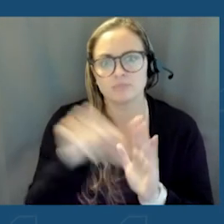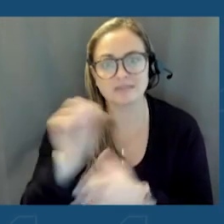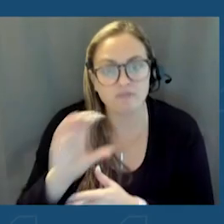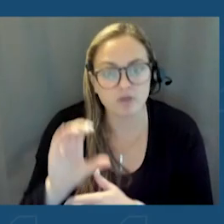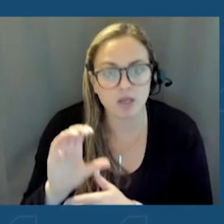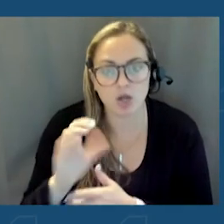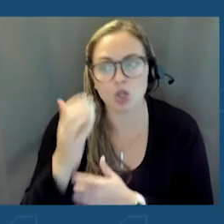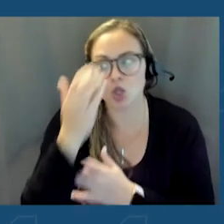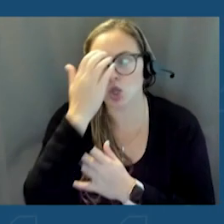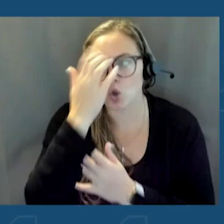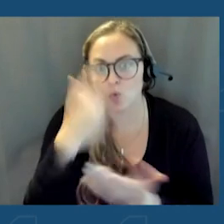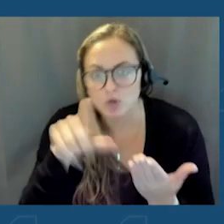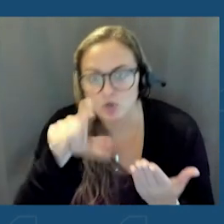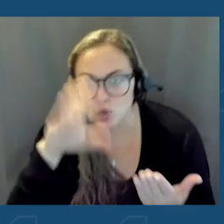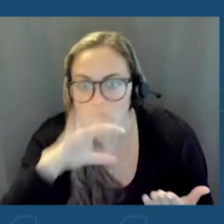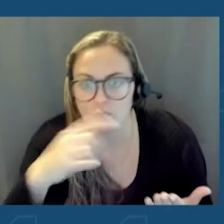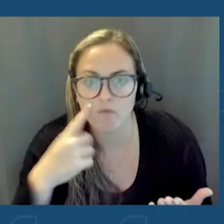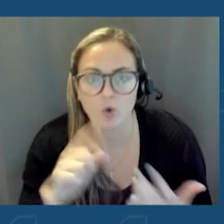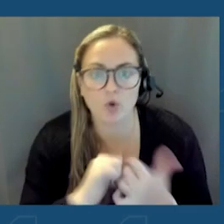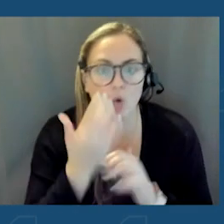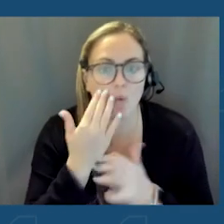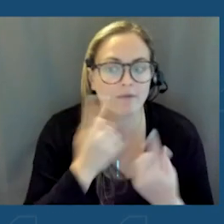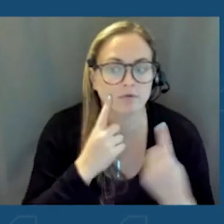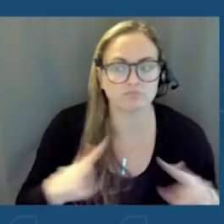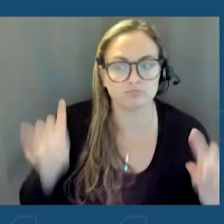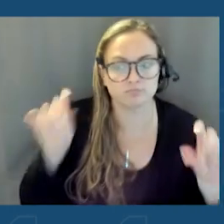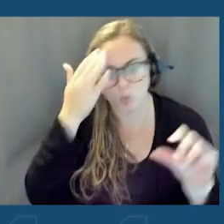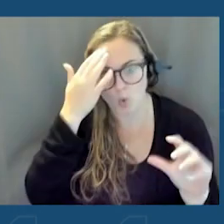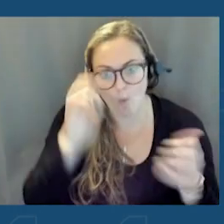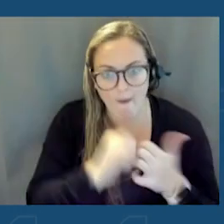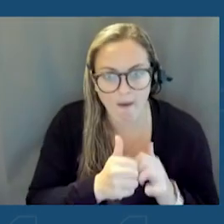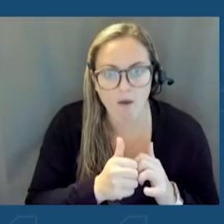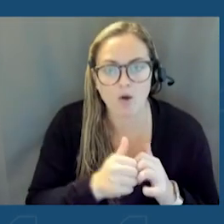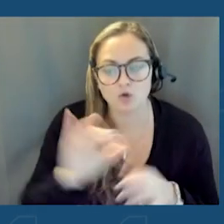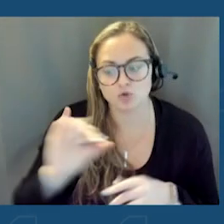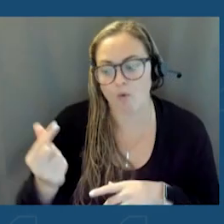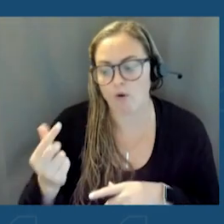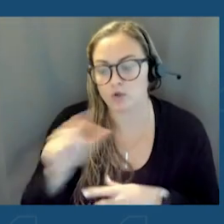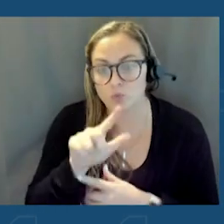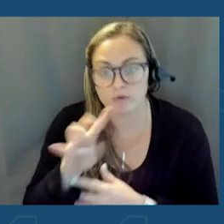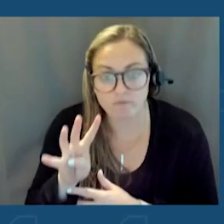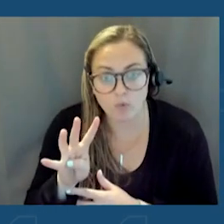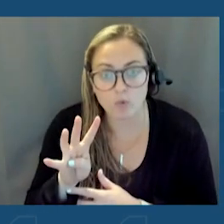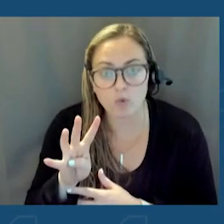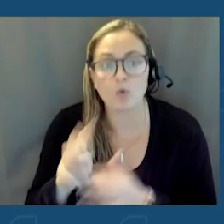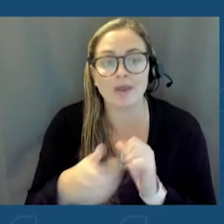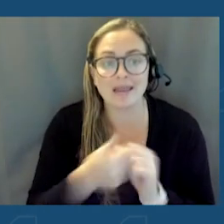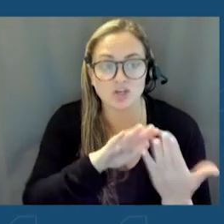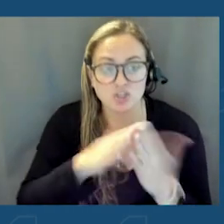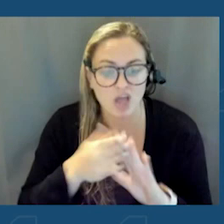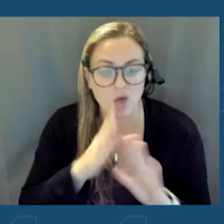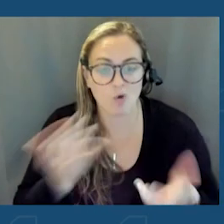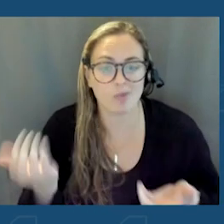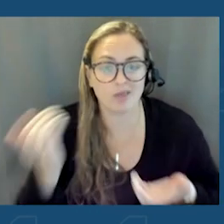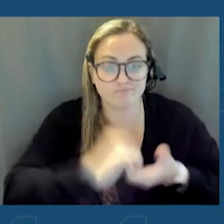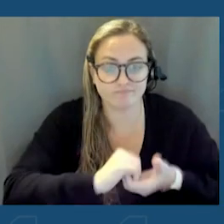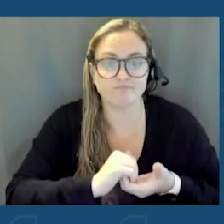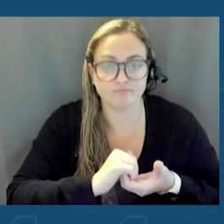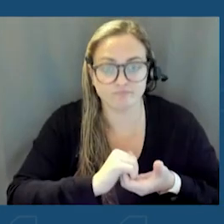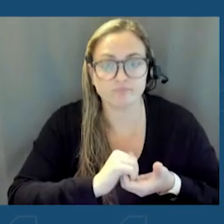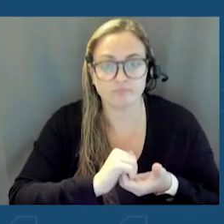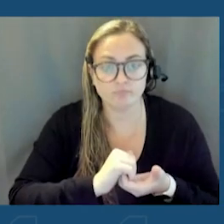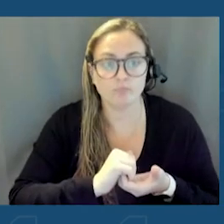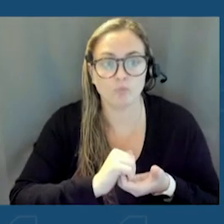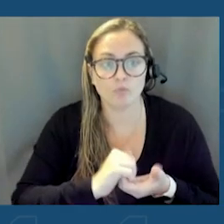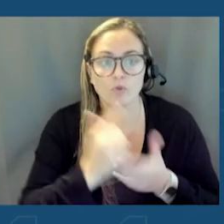knows what to look for. You know how to make this successful. So on August 24th, every town will be teaming up with our